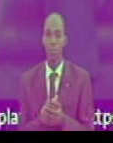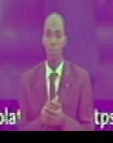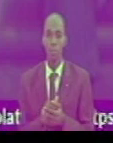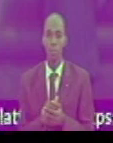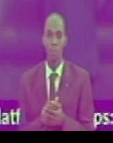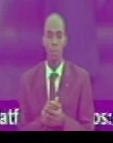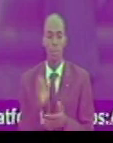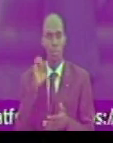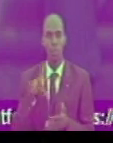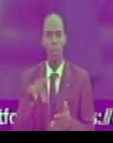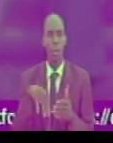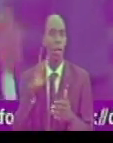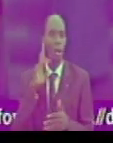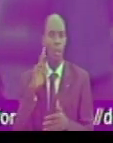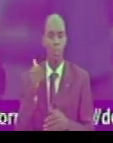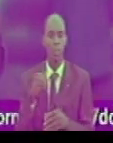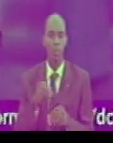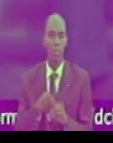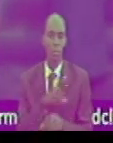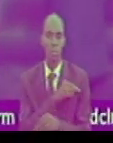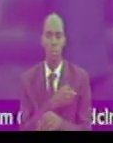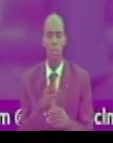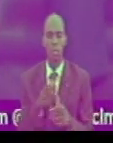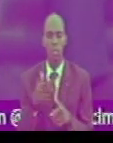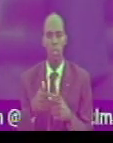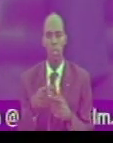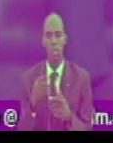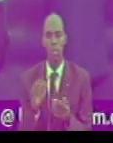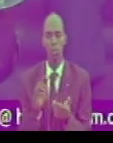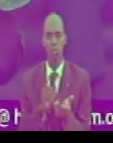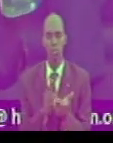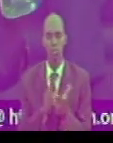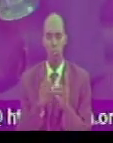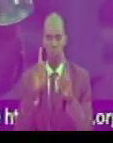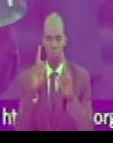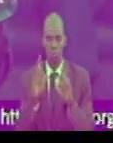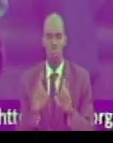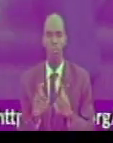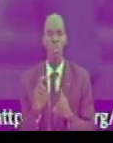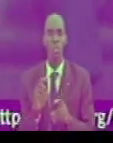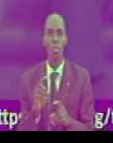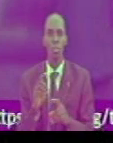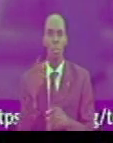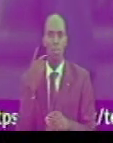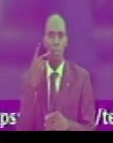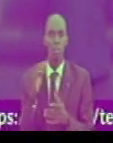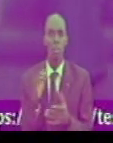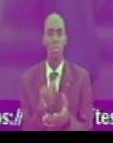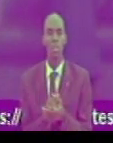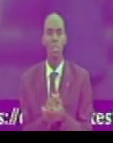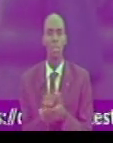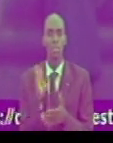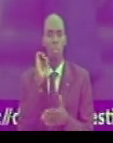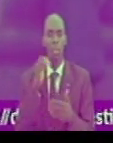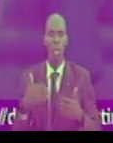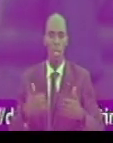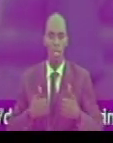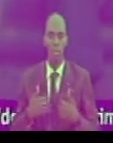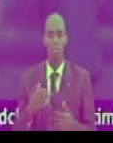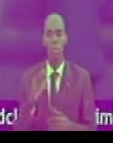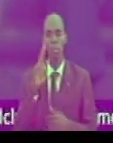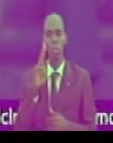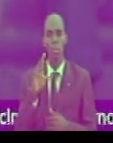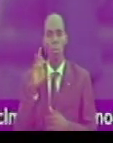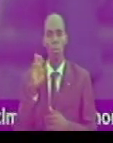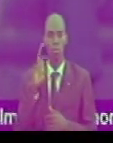but a disgracing one. I was always going with my water bottle filled with tea. If I don't go out with my water bottle with tea or biscuits in